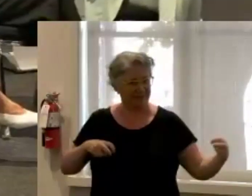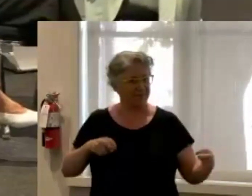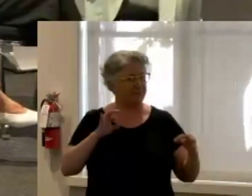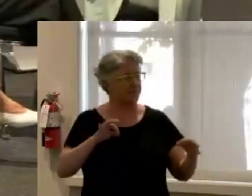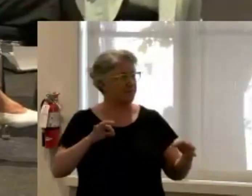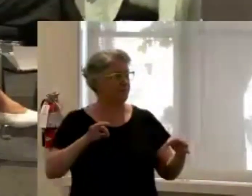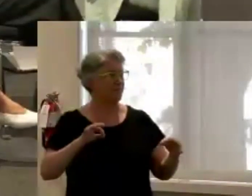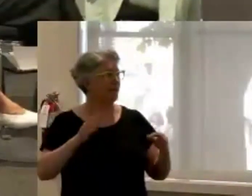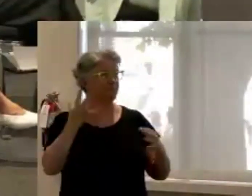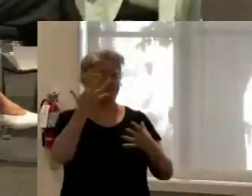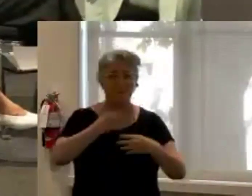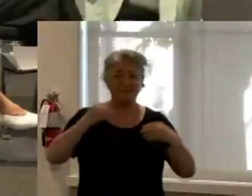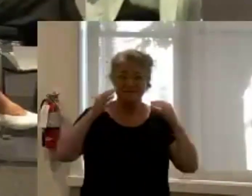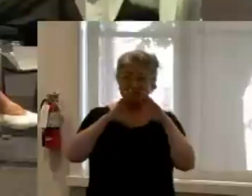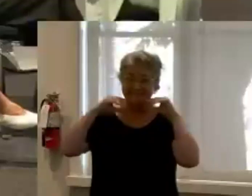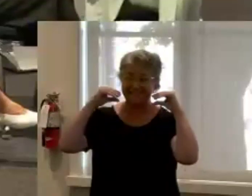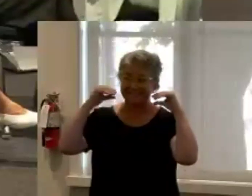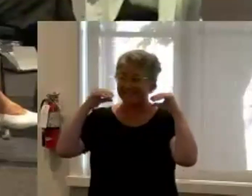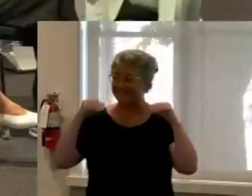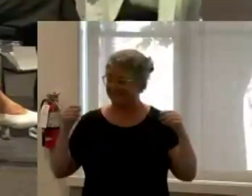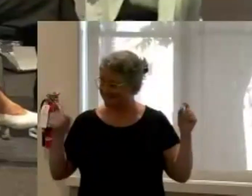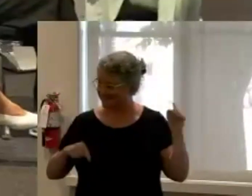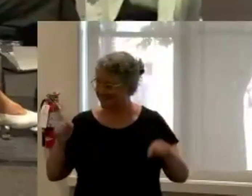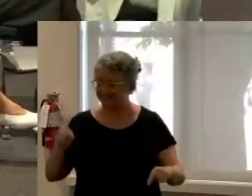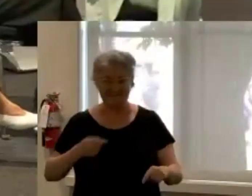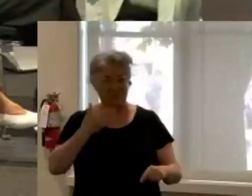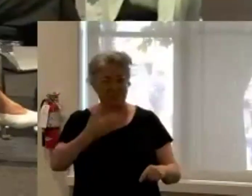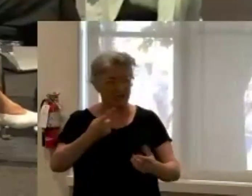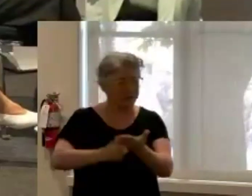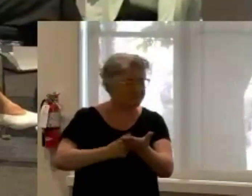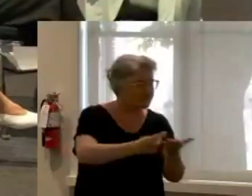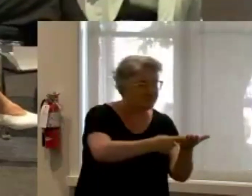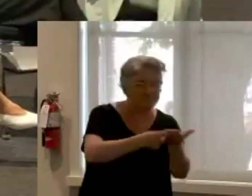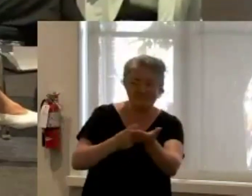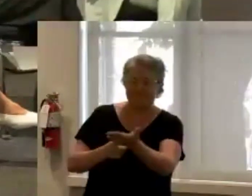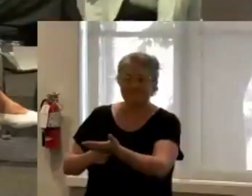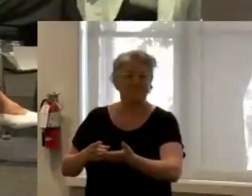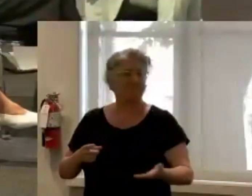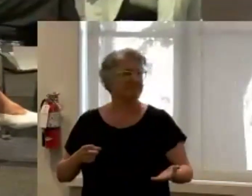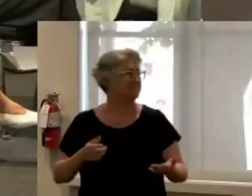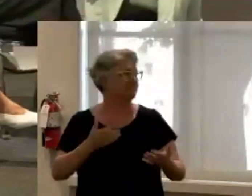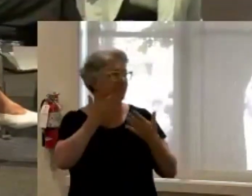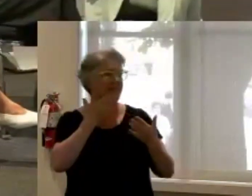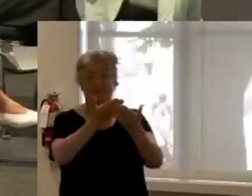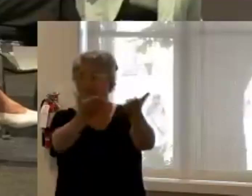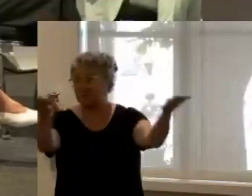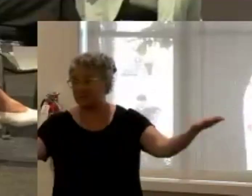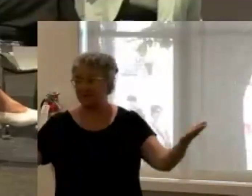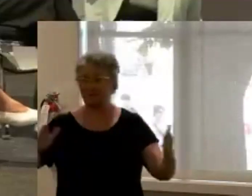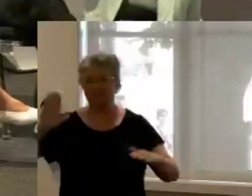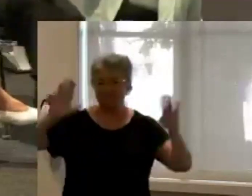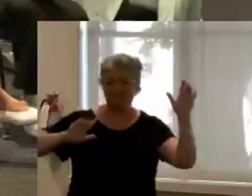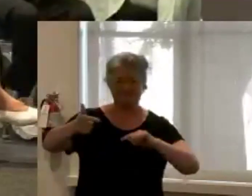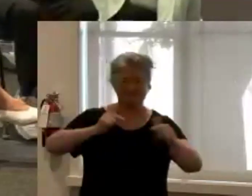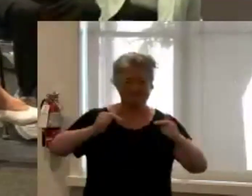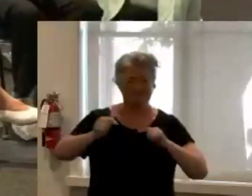for beautiful smiles, for sincere conversation, openness, and thank you. Thank you, everyone, for your expertise.